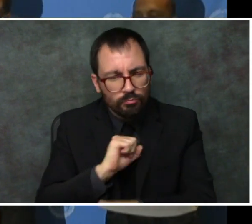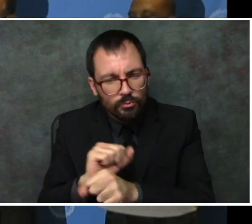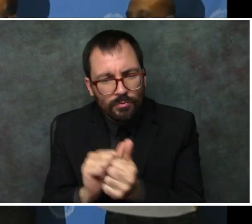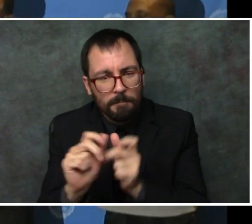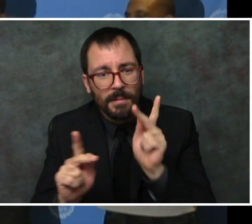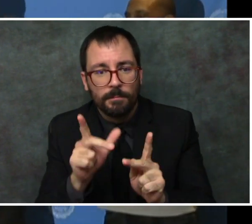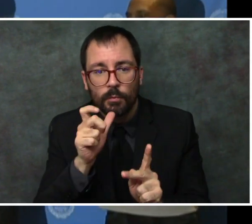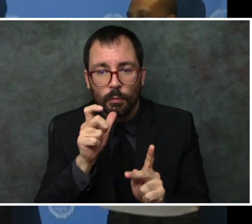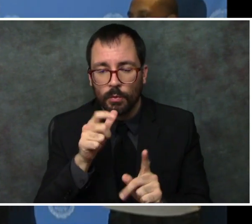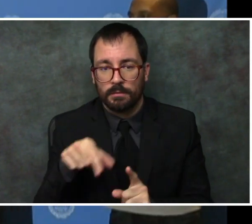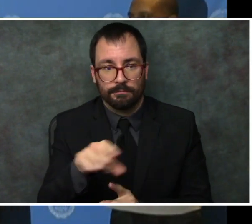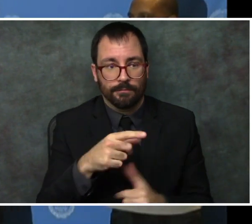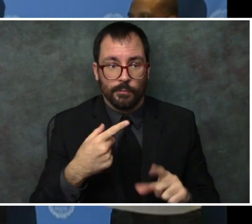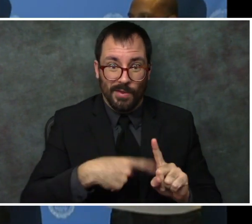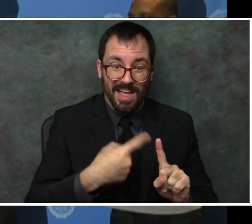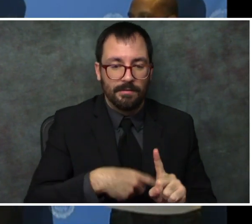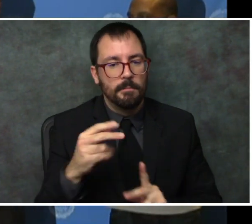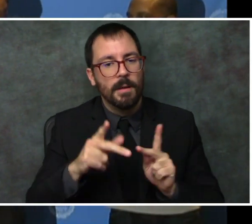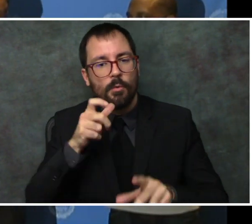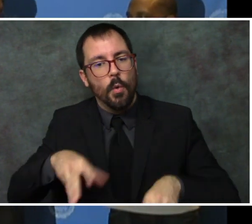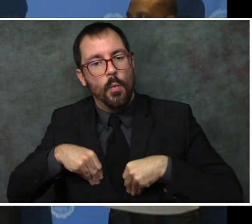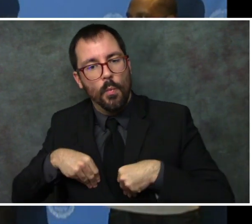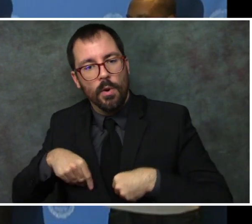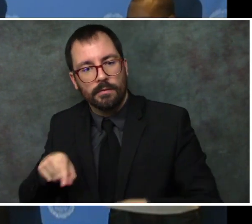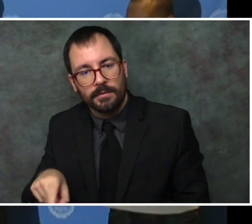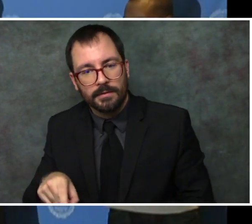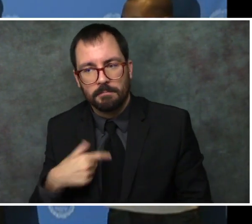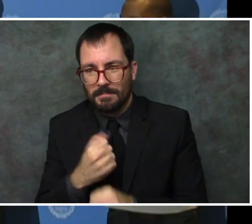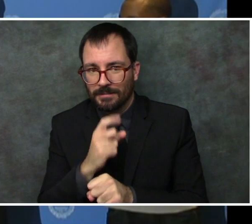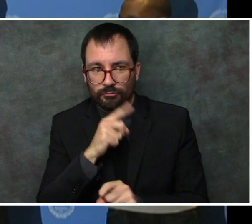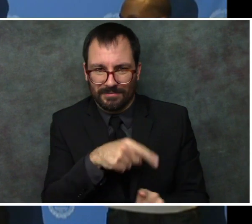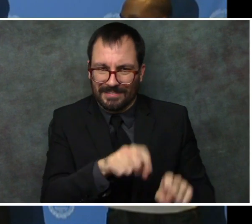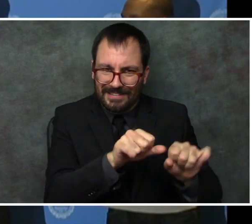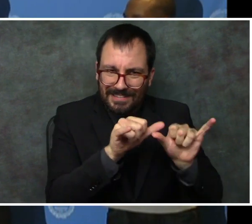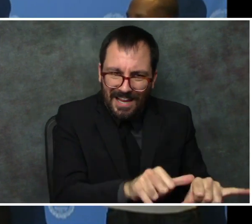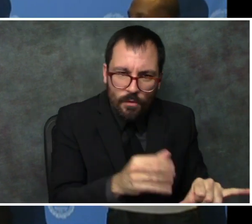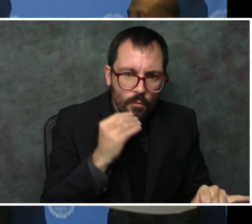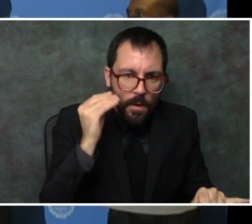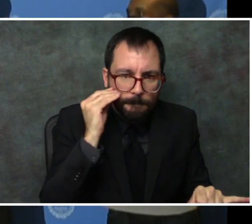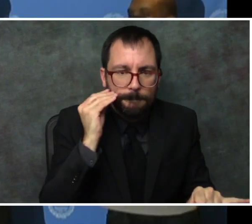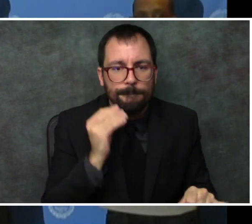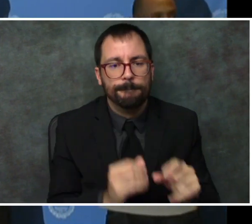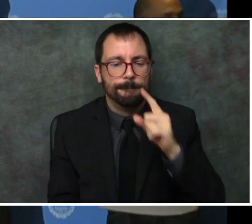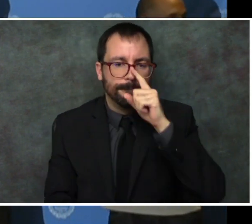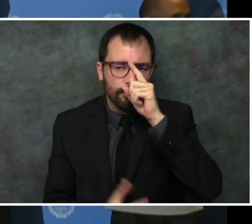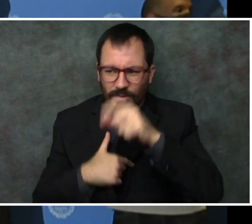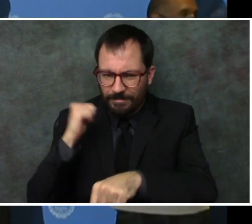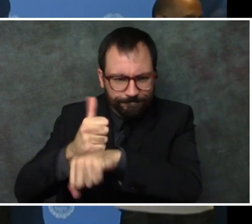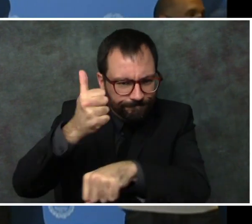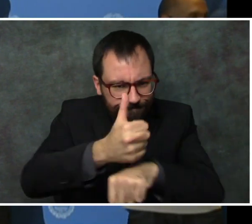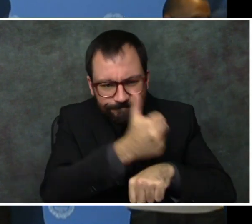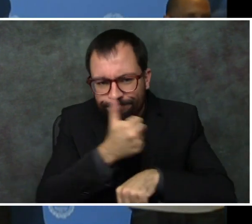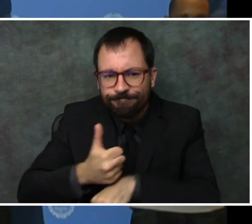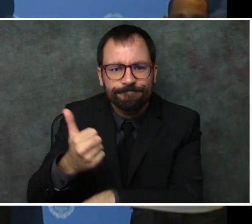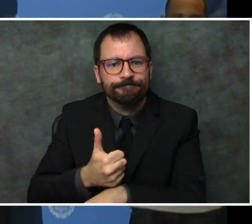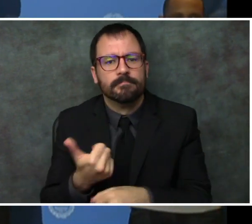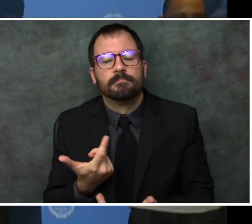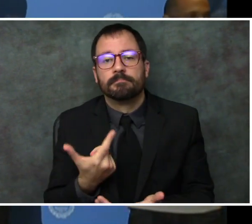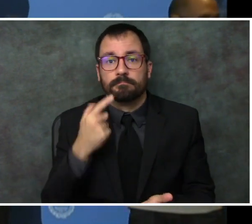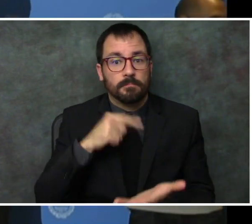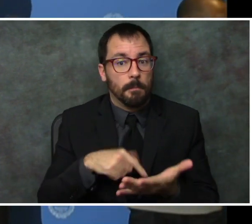lifted. We are putting in place tools and resources. We mailed out, and I showed you at the last press